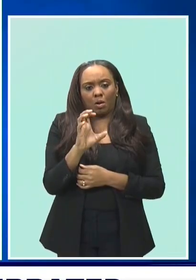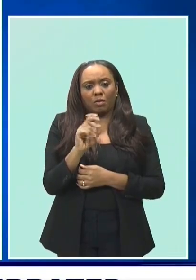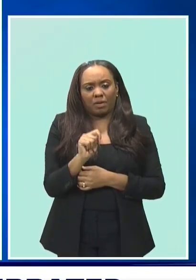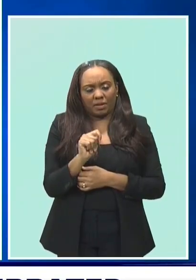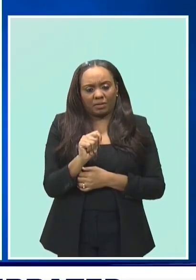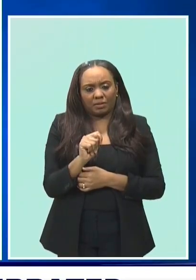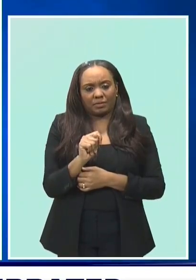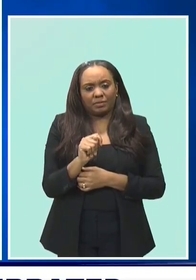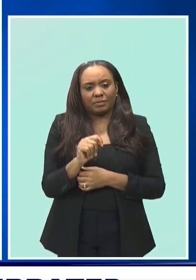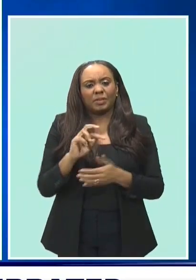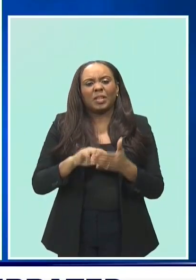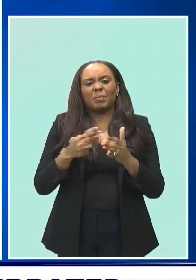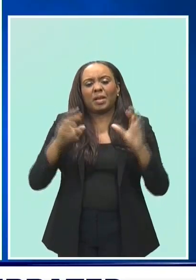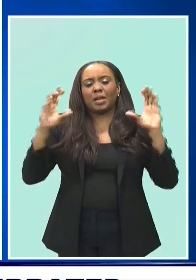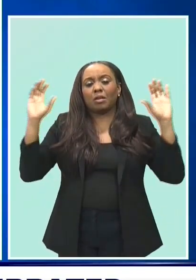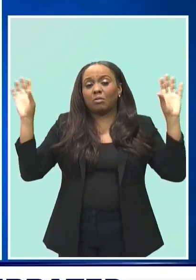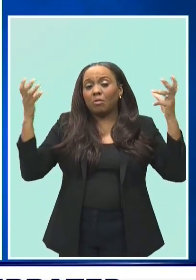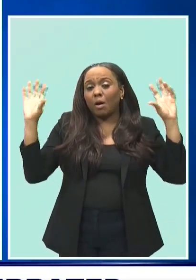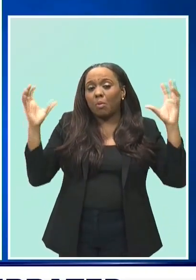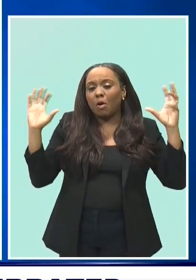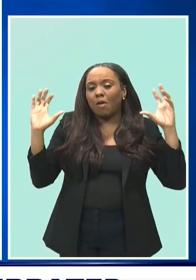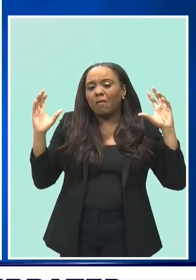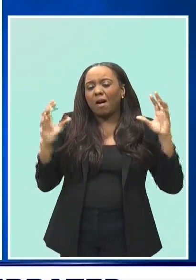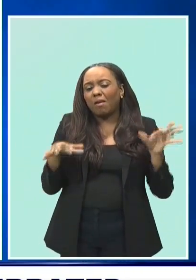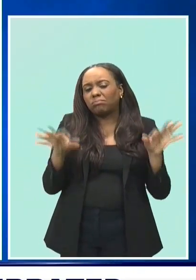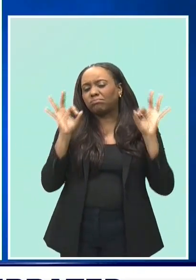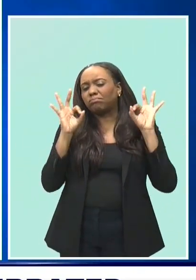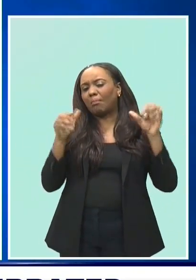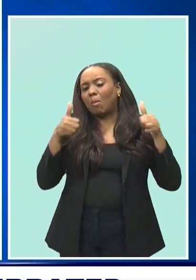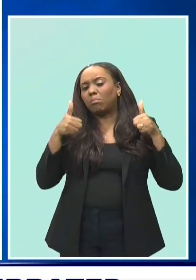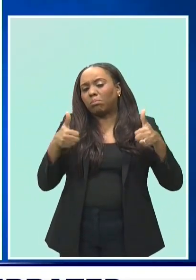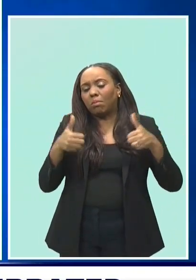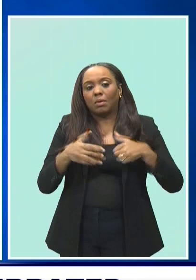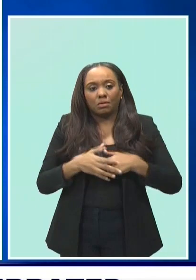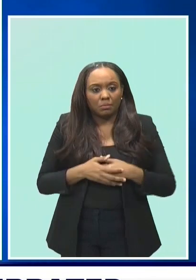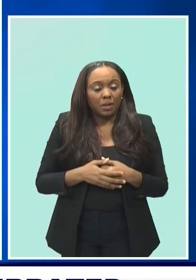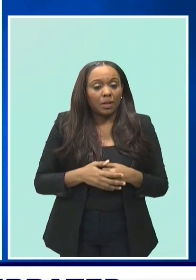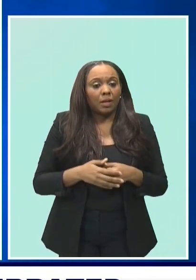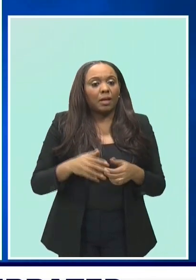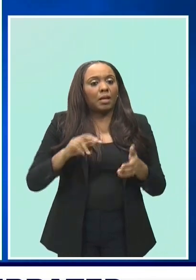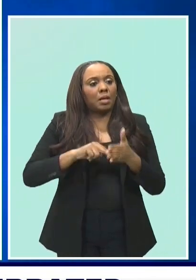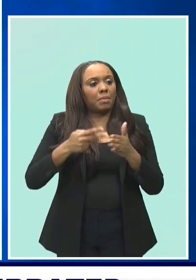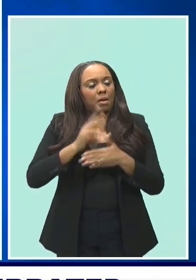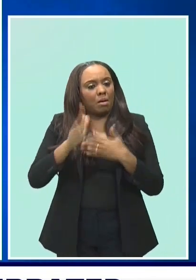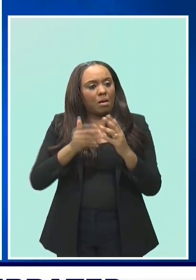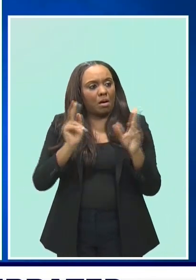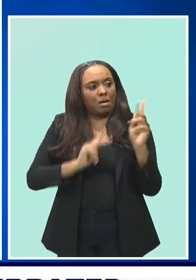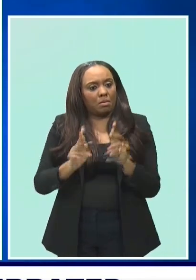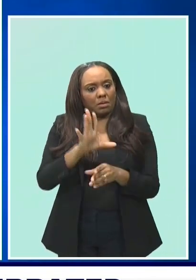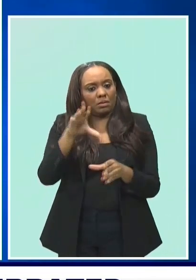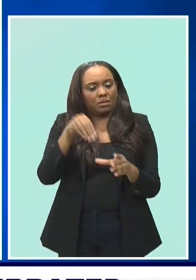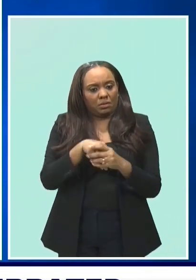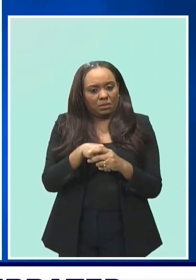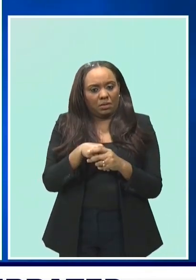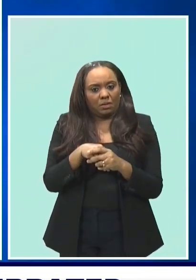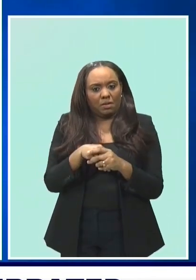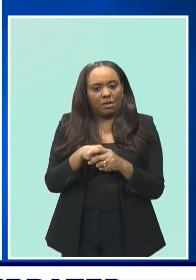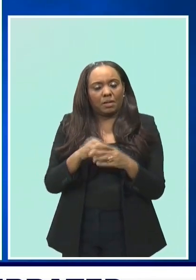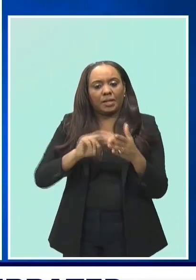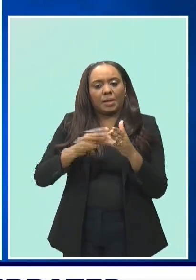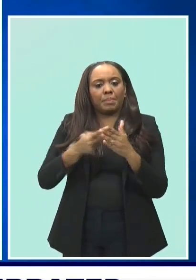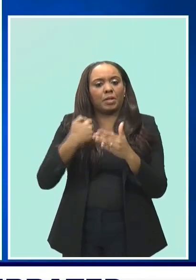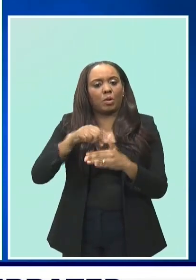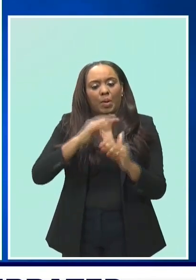awardees, for the festival and across the board is an admission ticket to a new set of